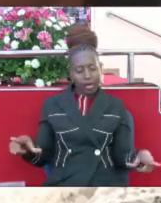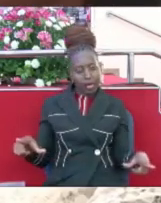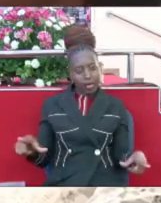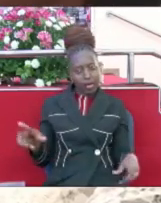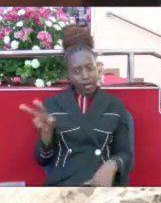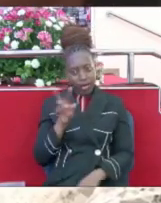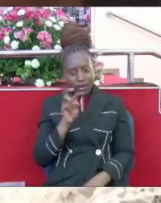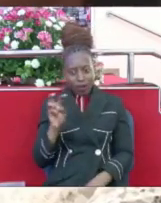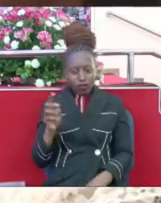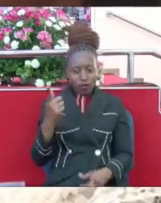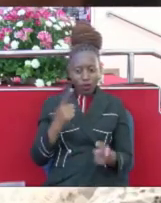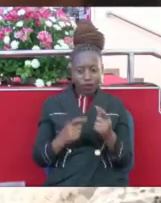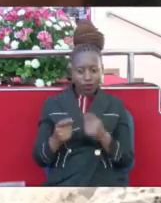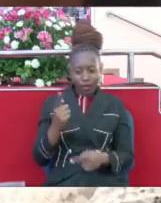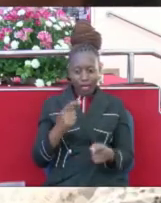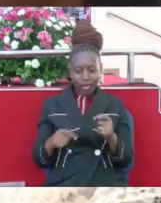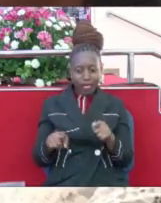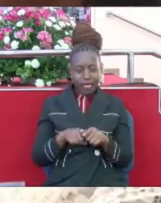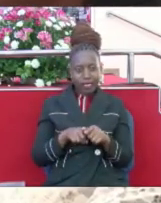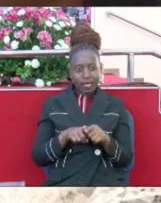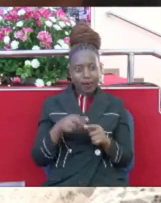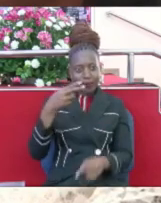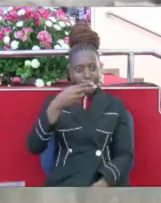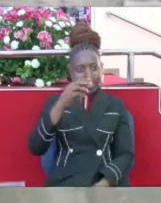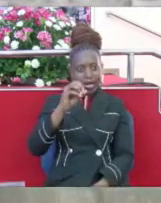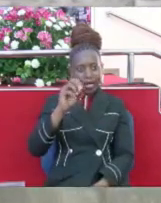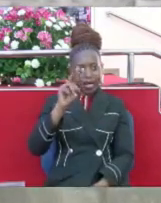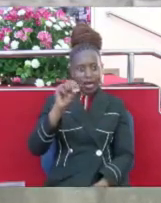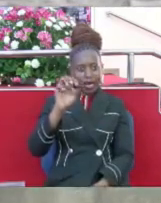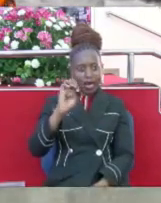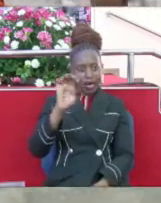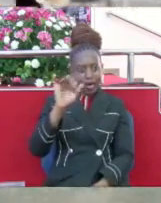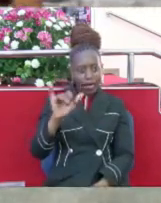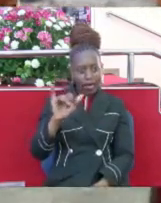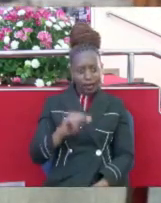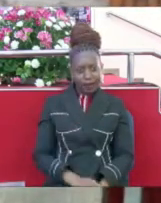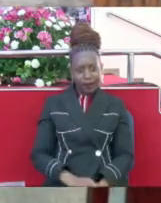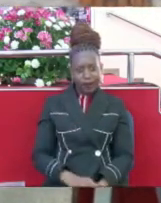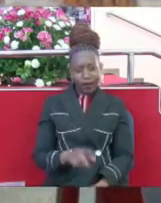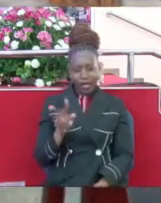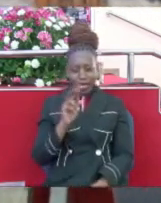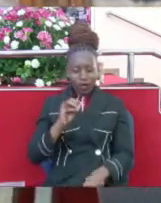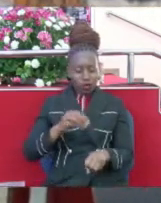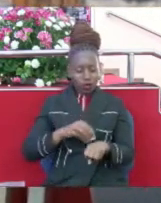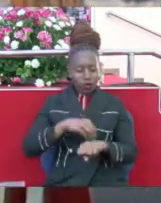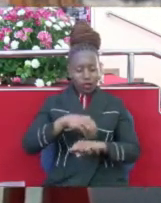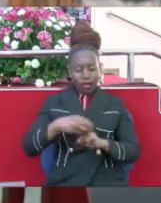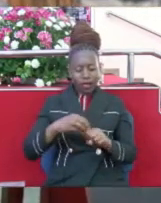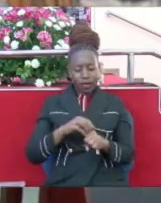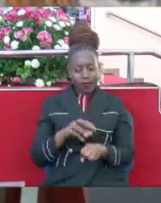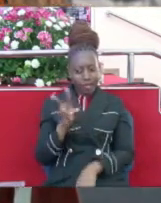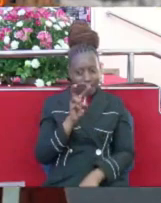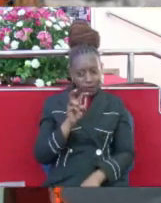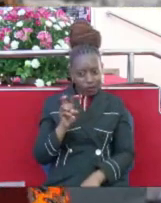honey. They saw the grapes that were there. And they saw that the land was good.